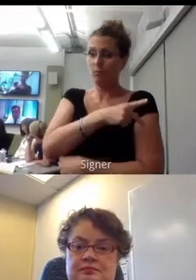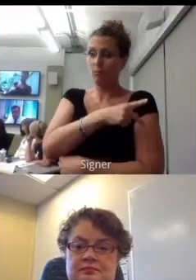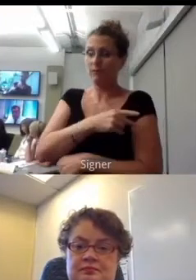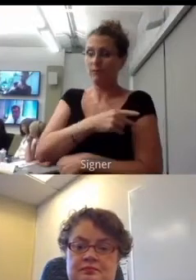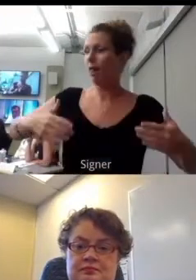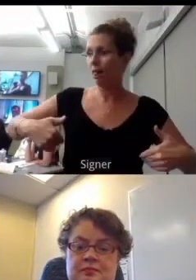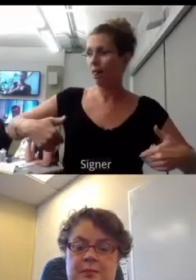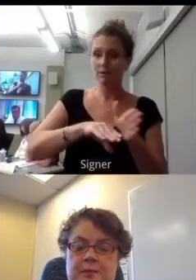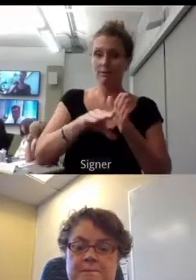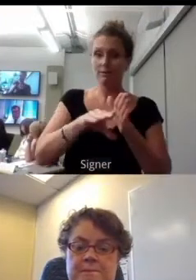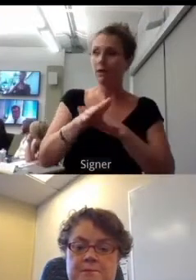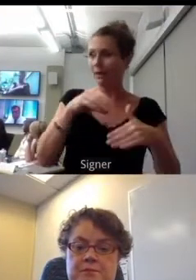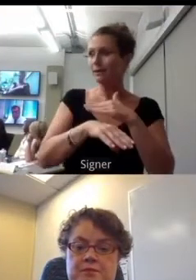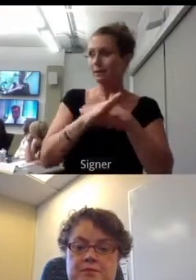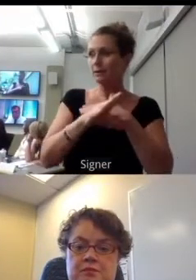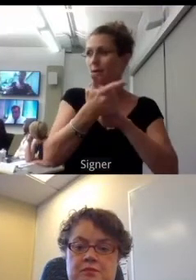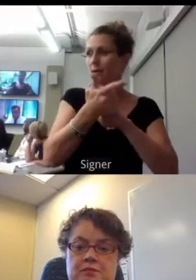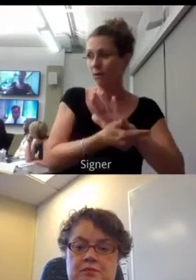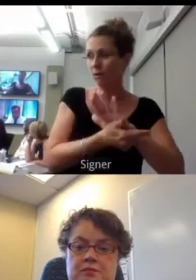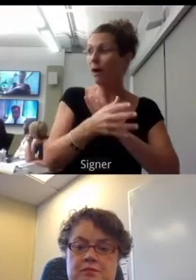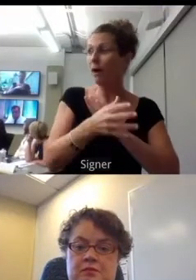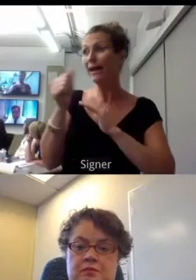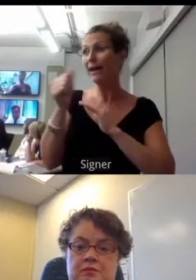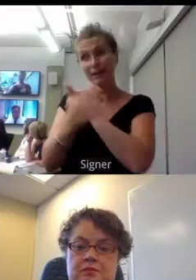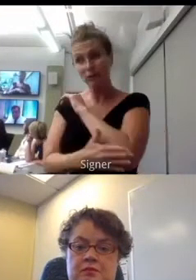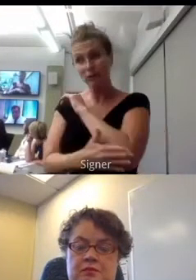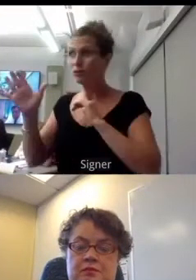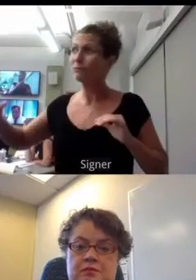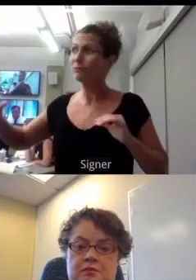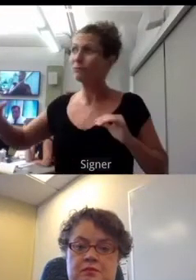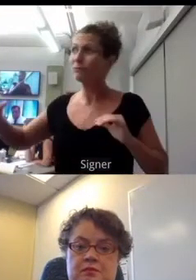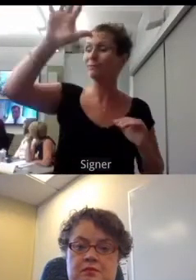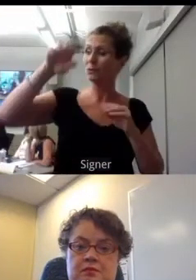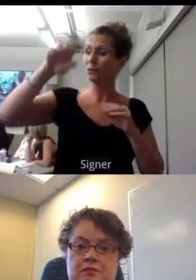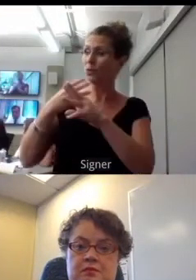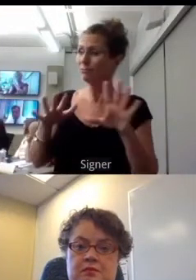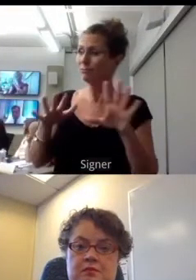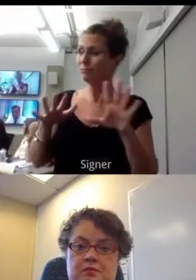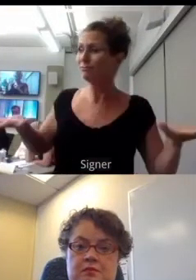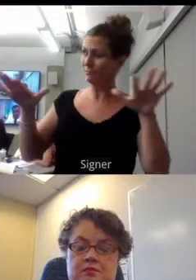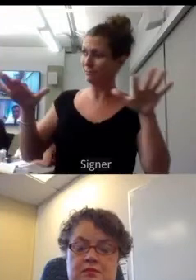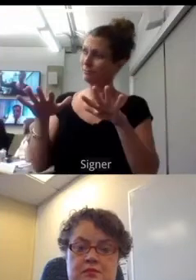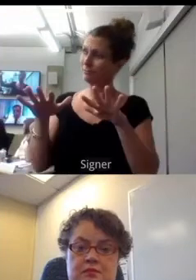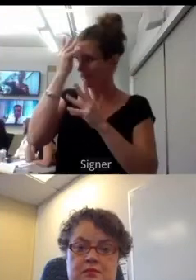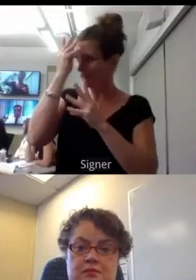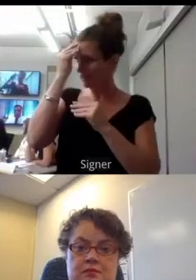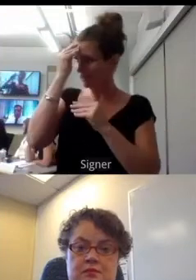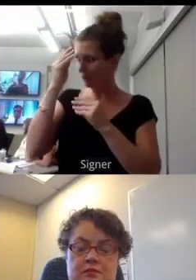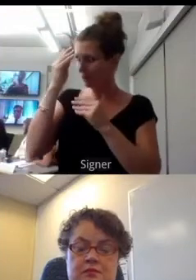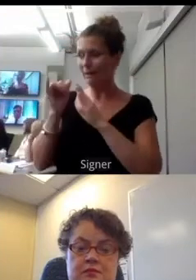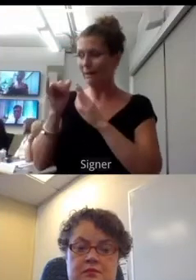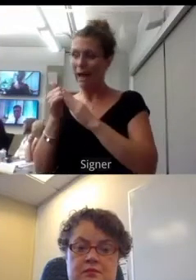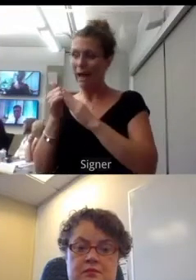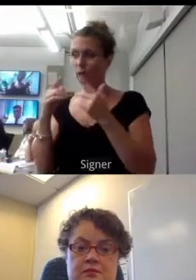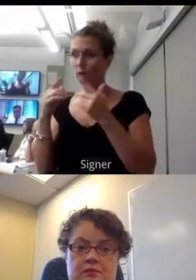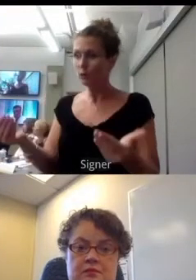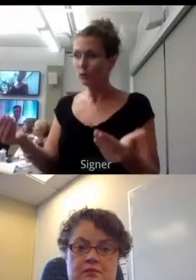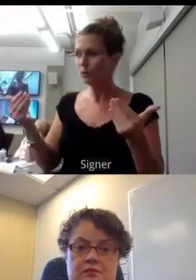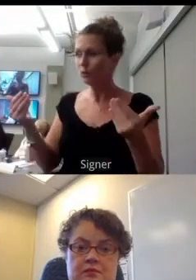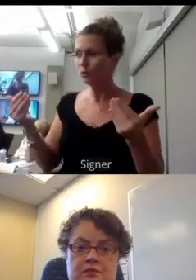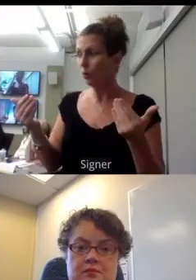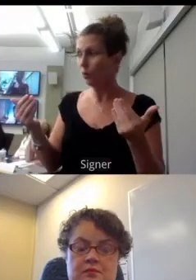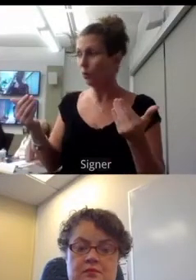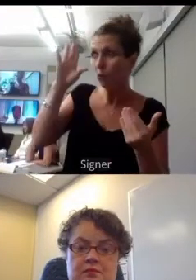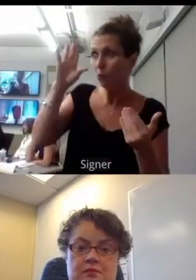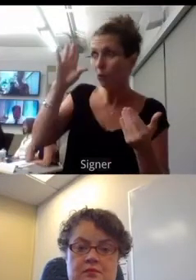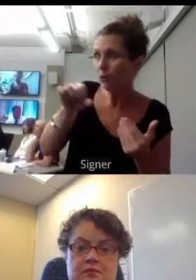countries around the world which are considering whether or how to do this. So we're hoping that the ideas we're bringing together will be helpful to you over the next